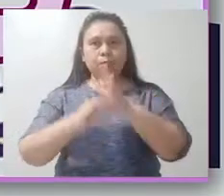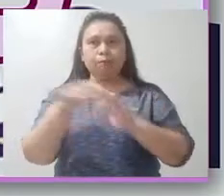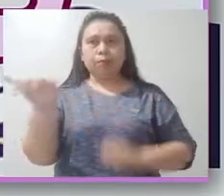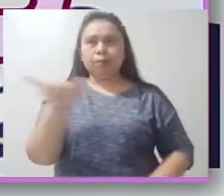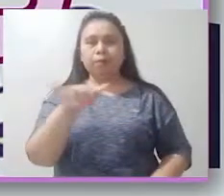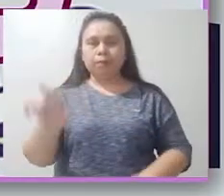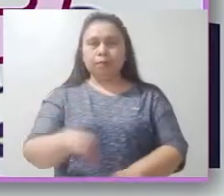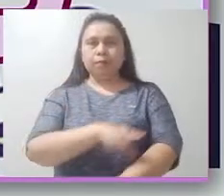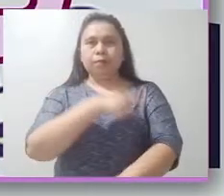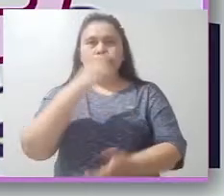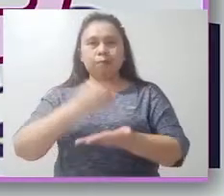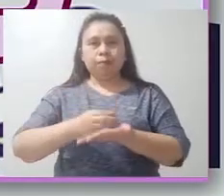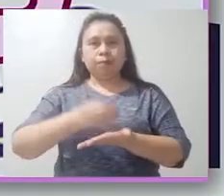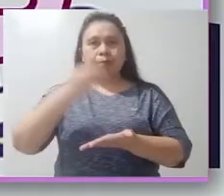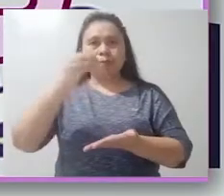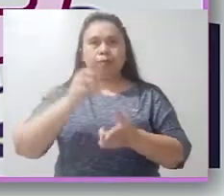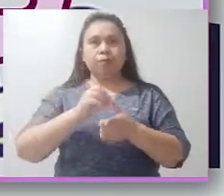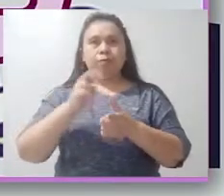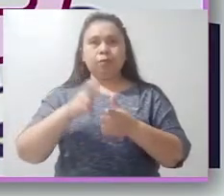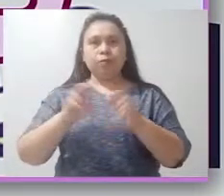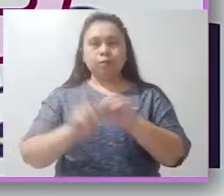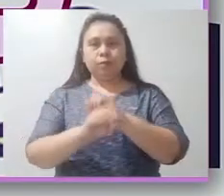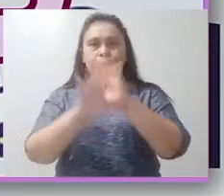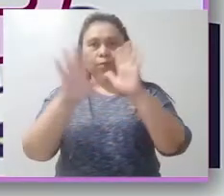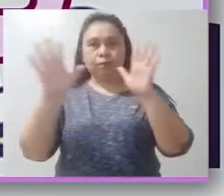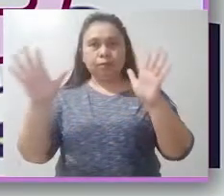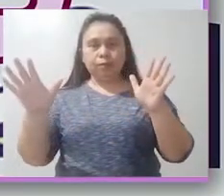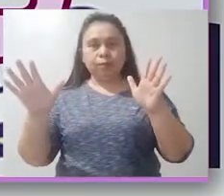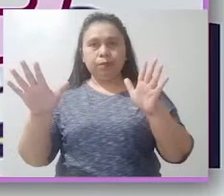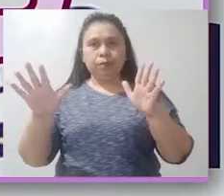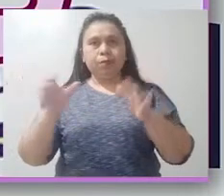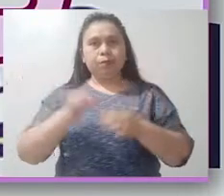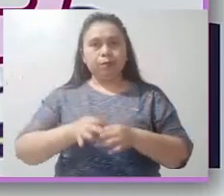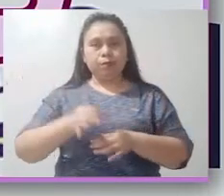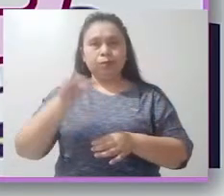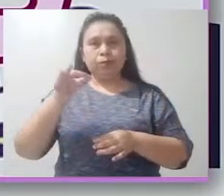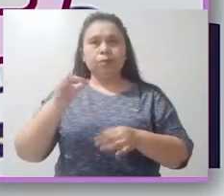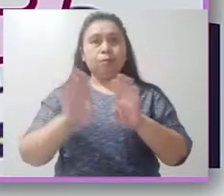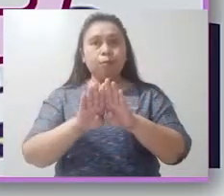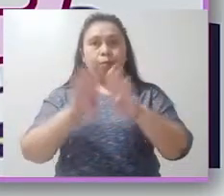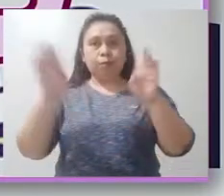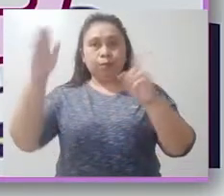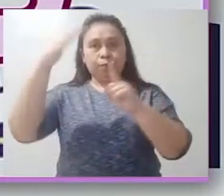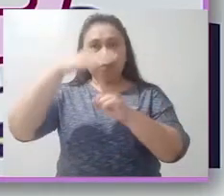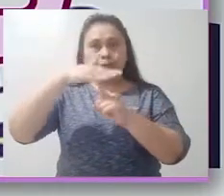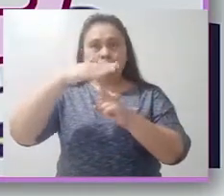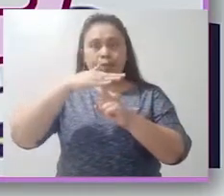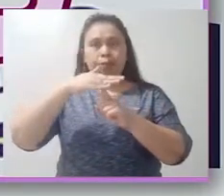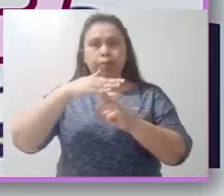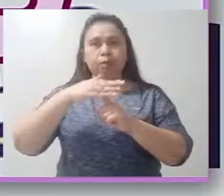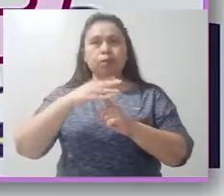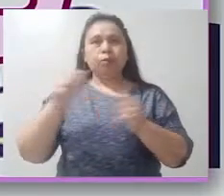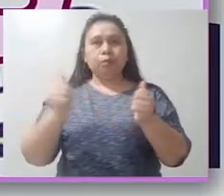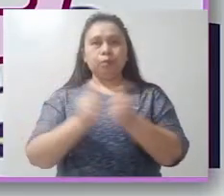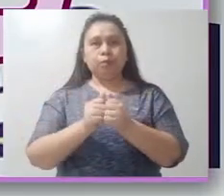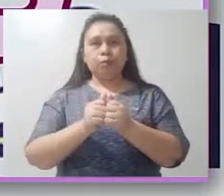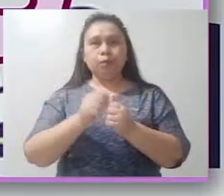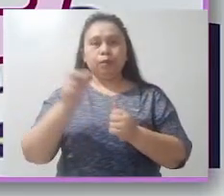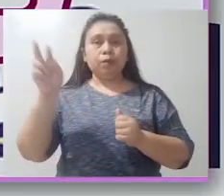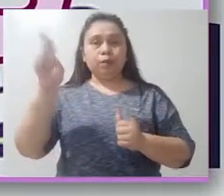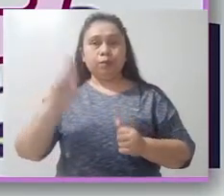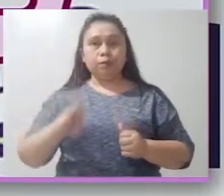finger-like length of glass or clear plastic tubing. Open at the top, usually with a